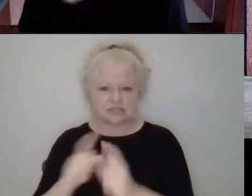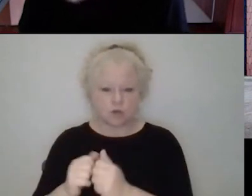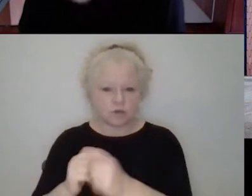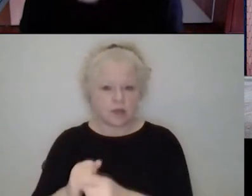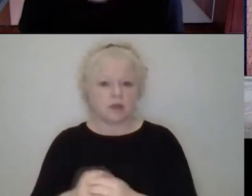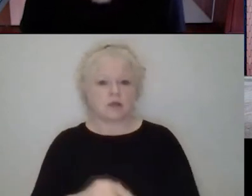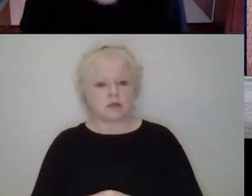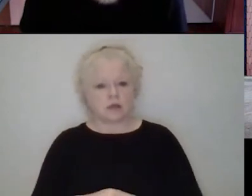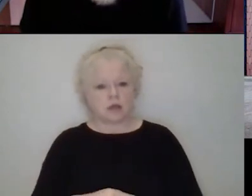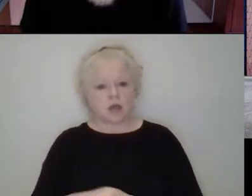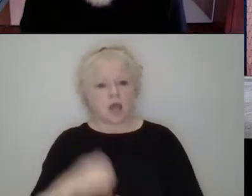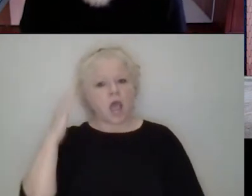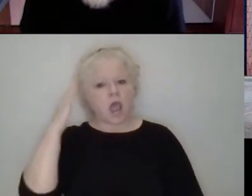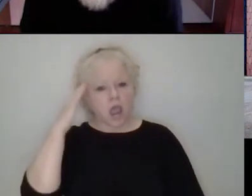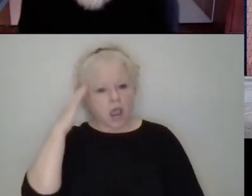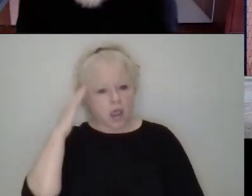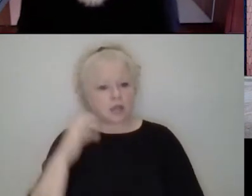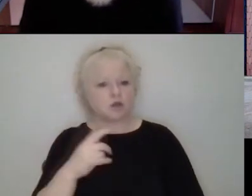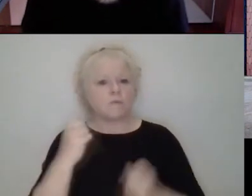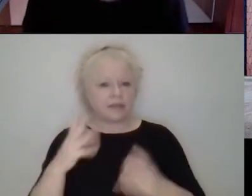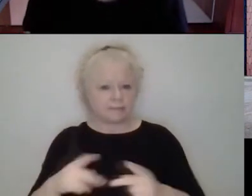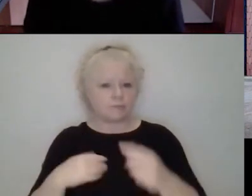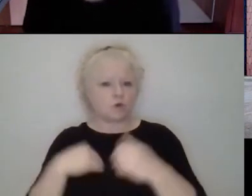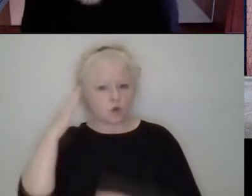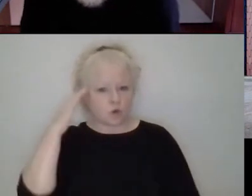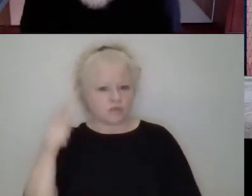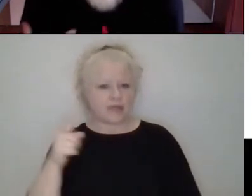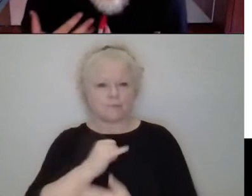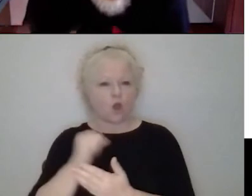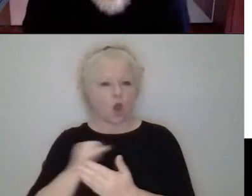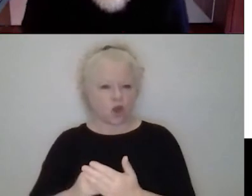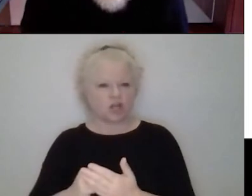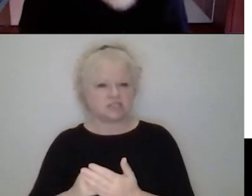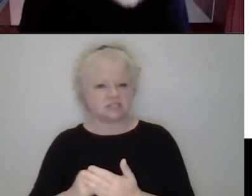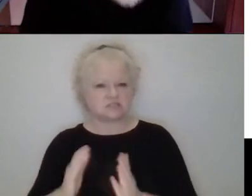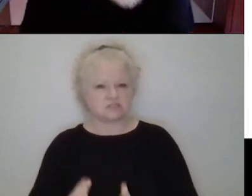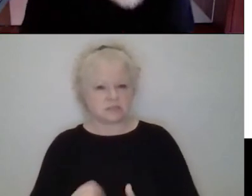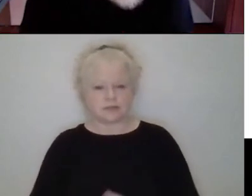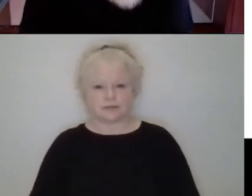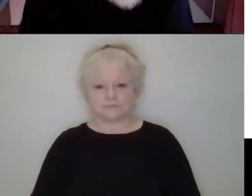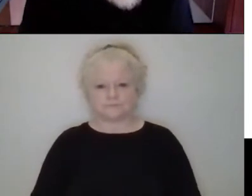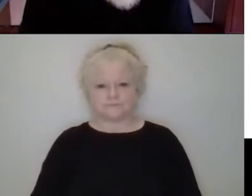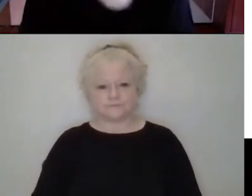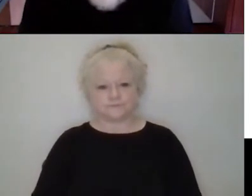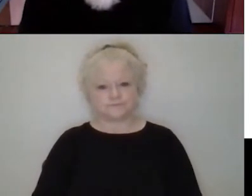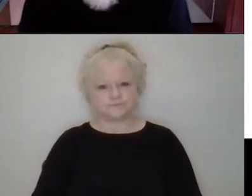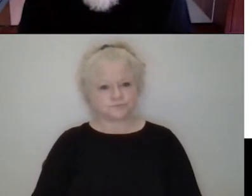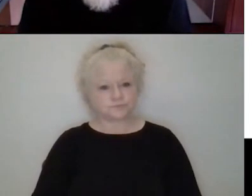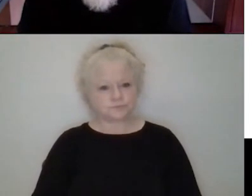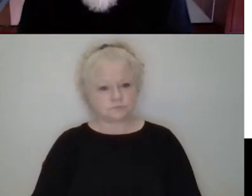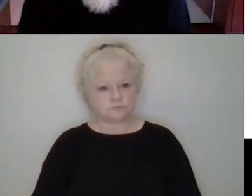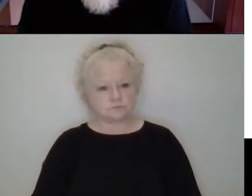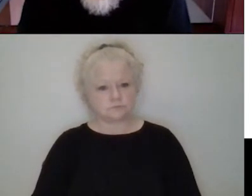that I know them naturally. Many people know them because they are artists that I admire. And we had